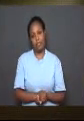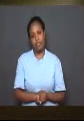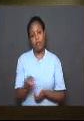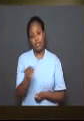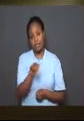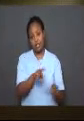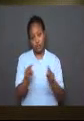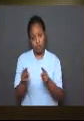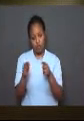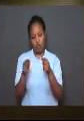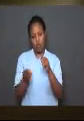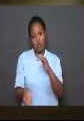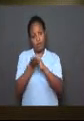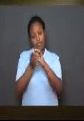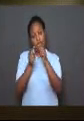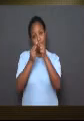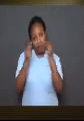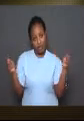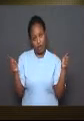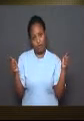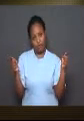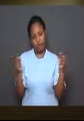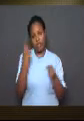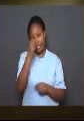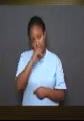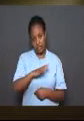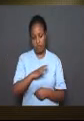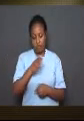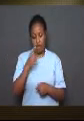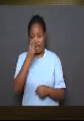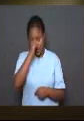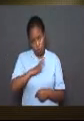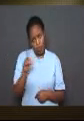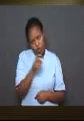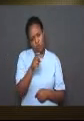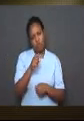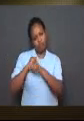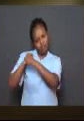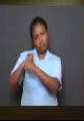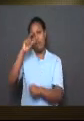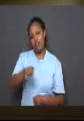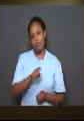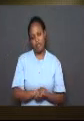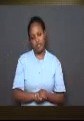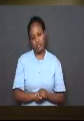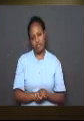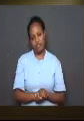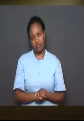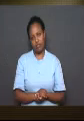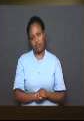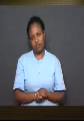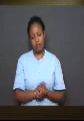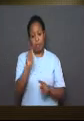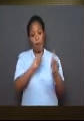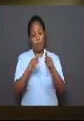Similarly, combating corruption begins on the individual level. The more